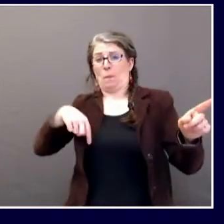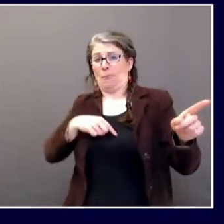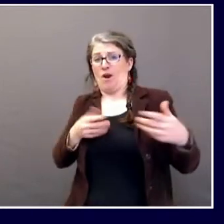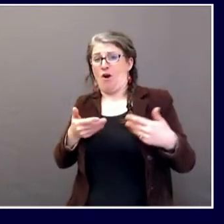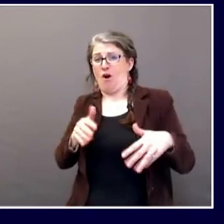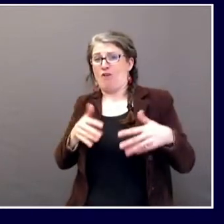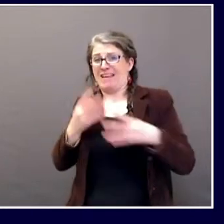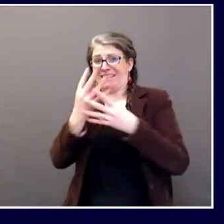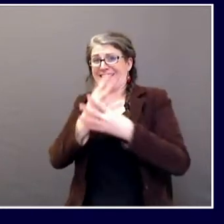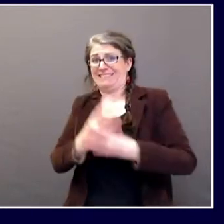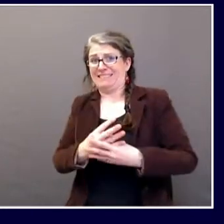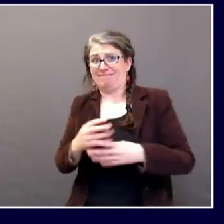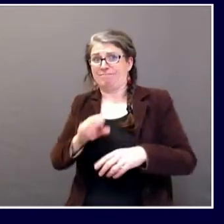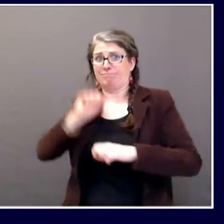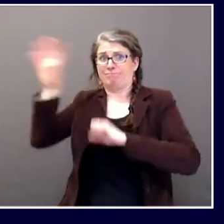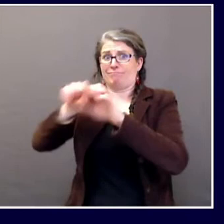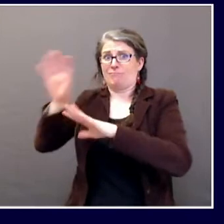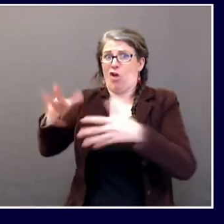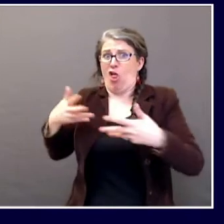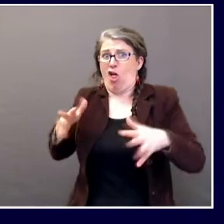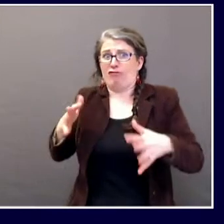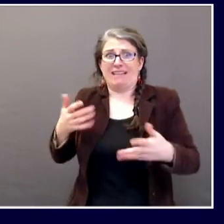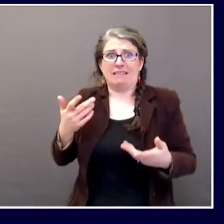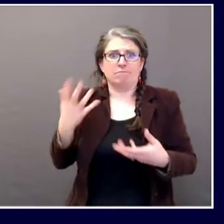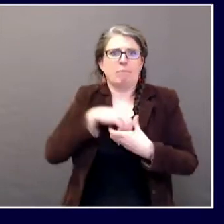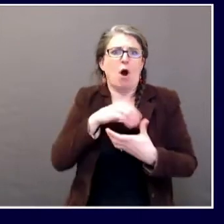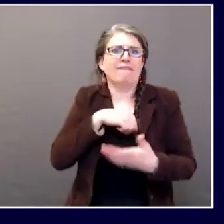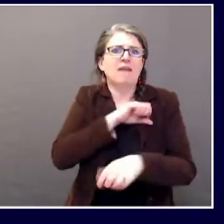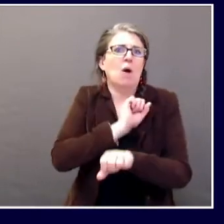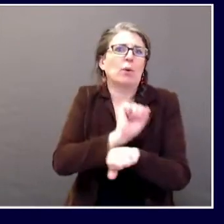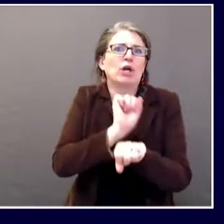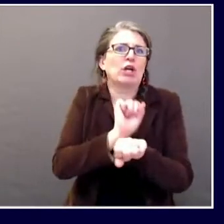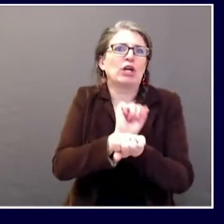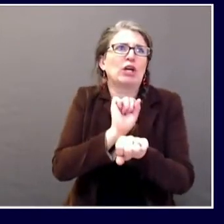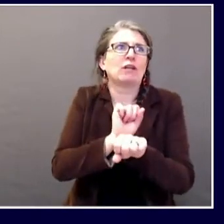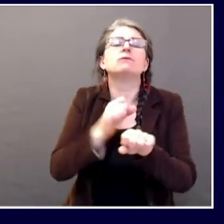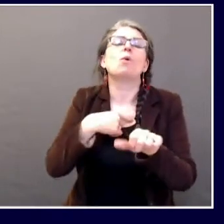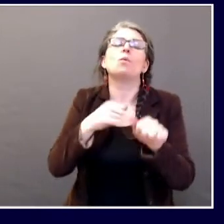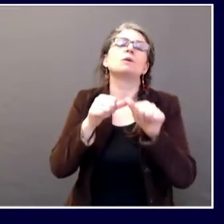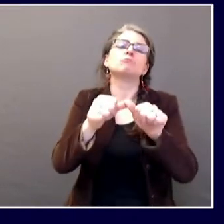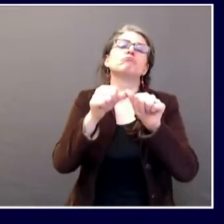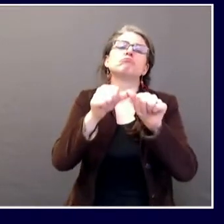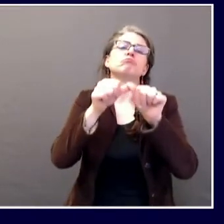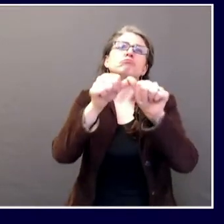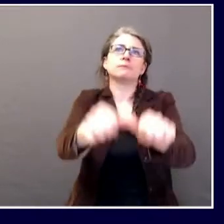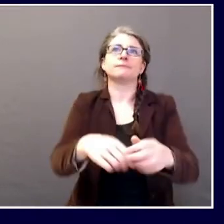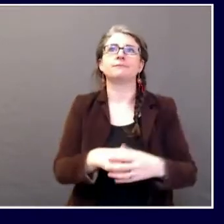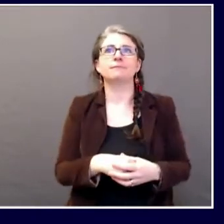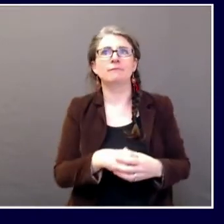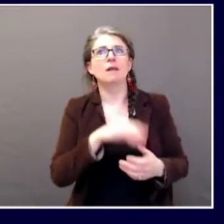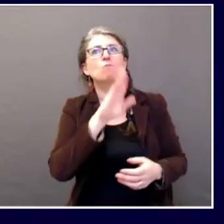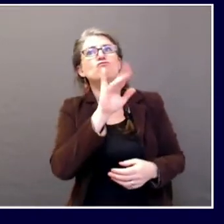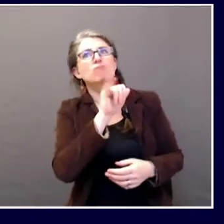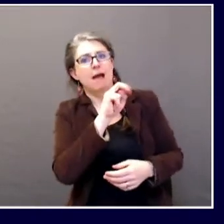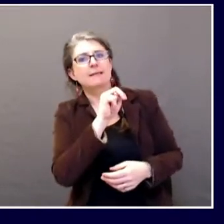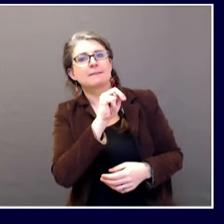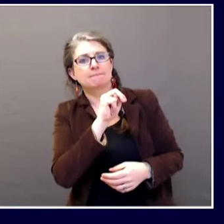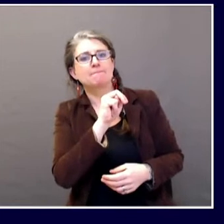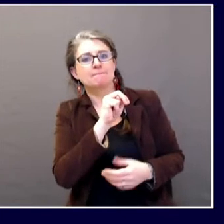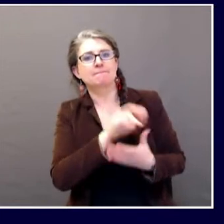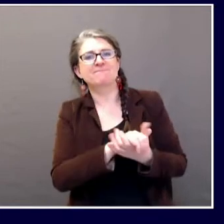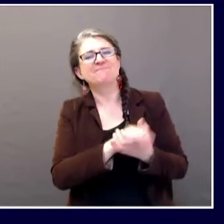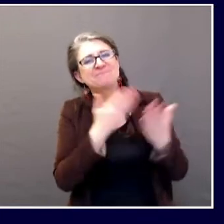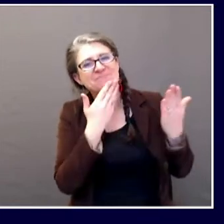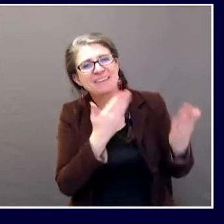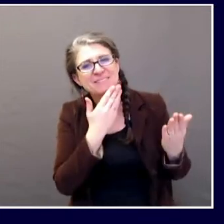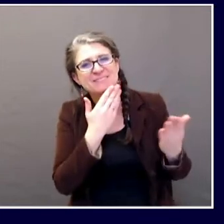Let me turn it over to Brian Sullivan next. Thanks, Dr. Shah. Last week, you talked about Maine going at